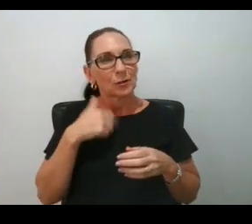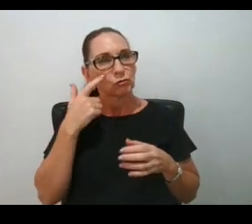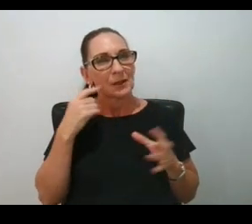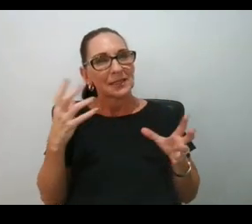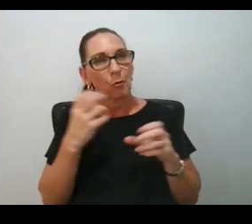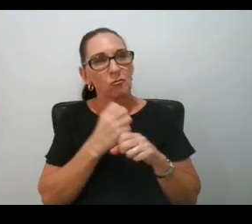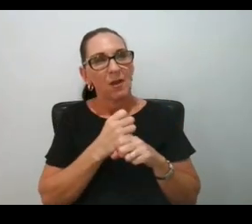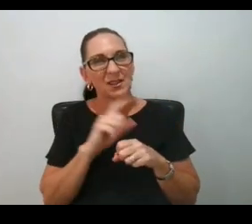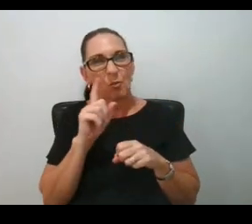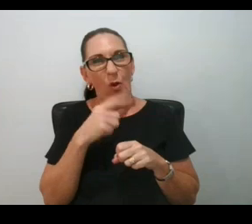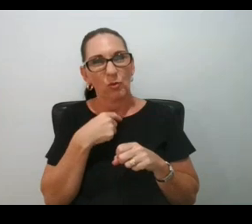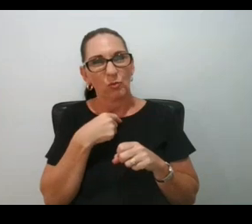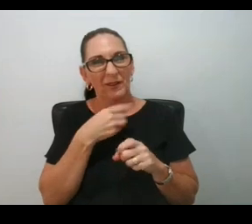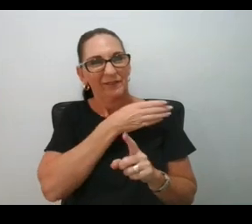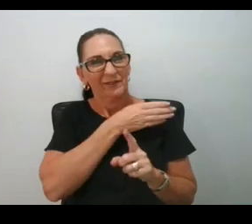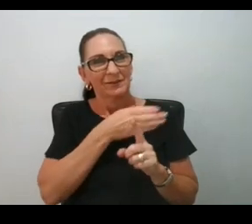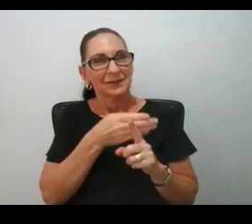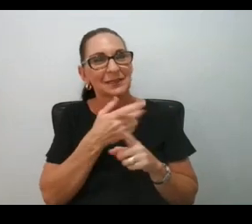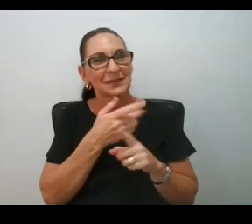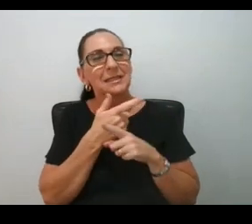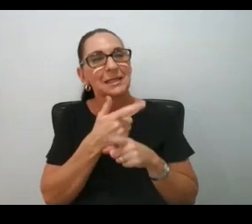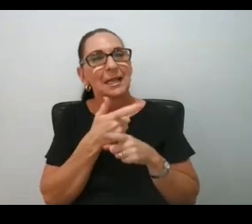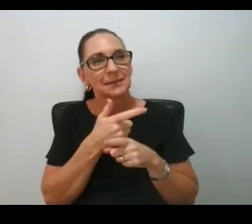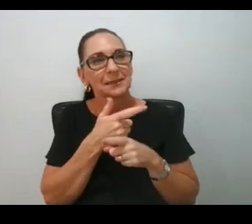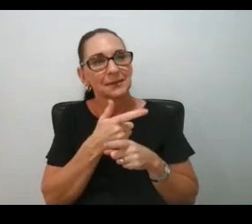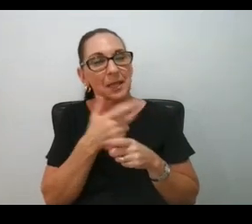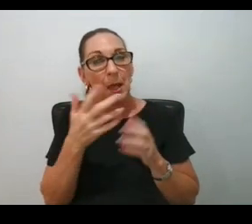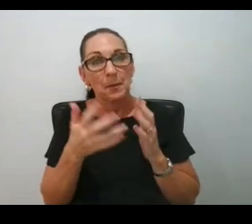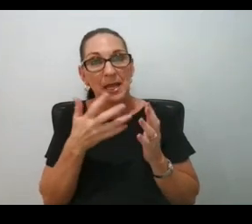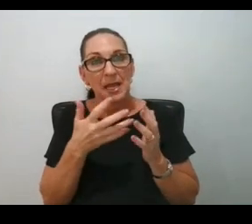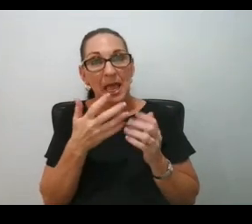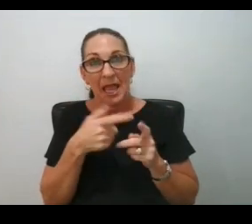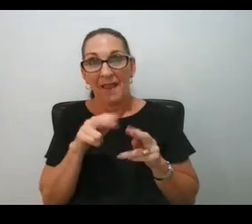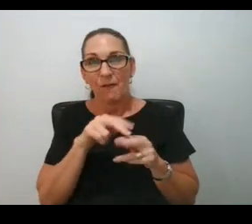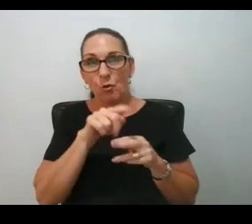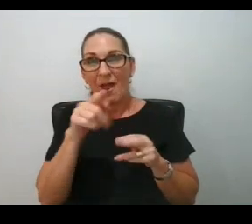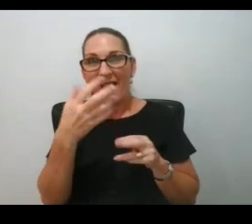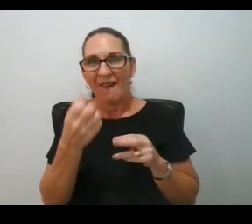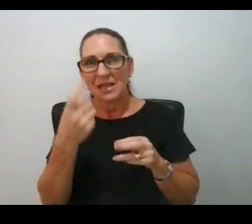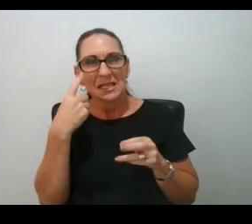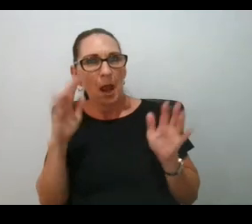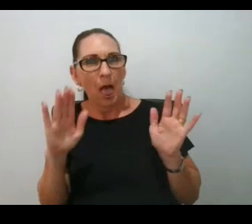just discussed and give you some thoughts that if you get something similar, what do I need to look at?